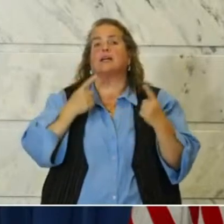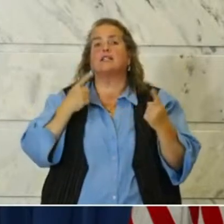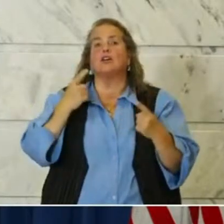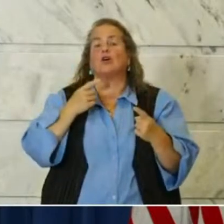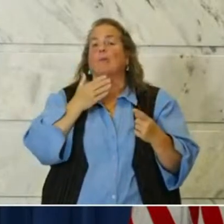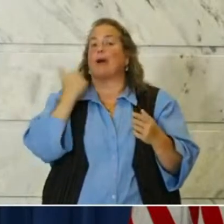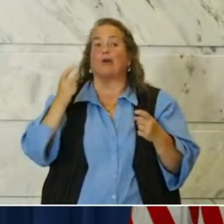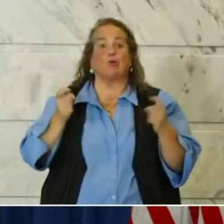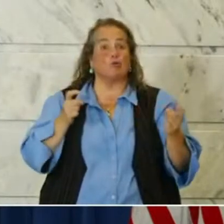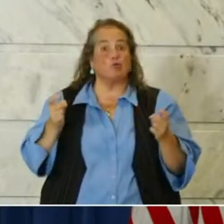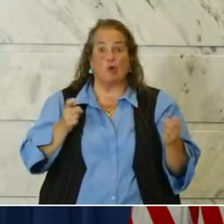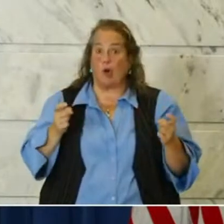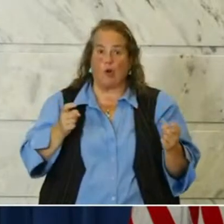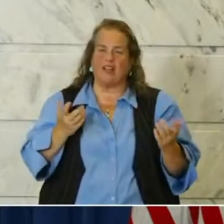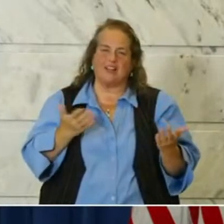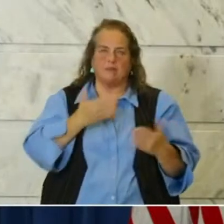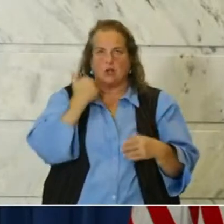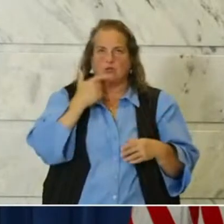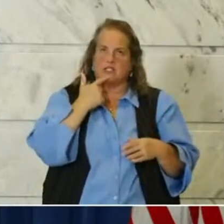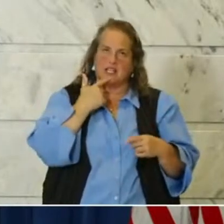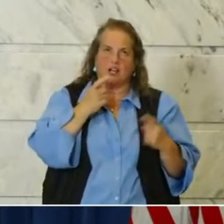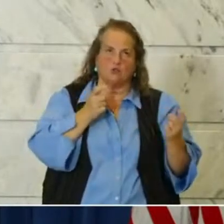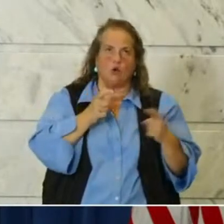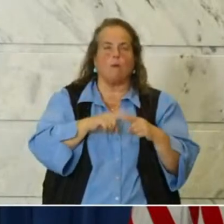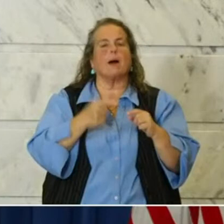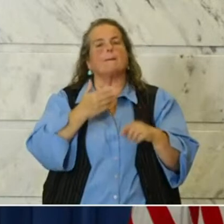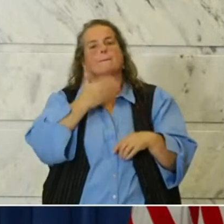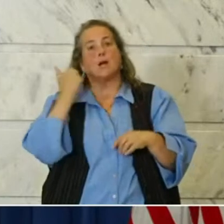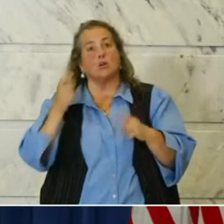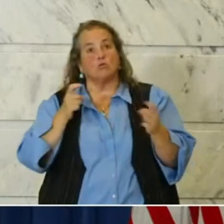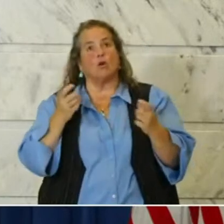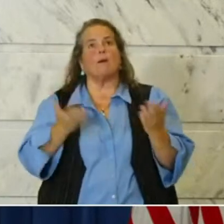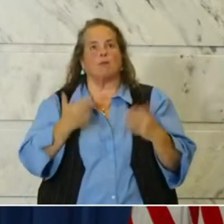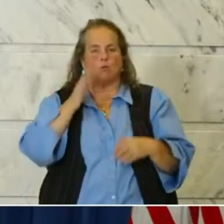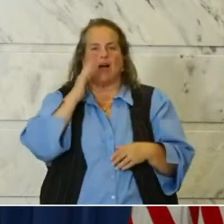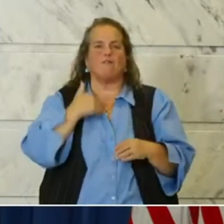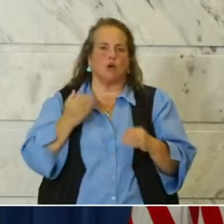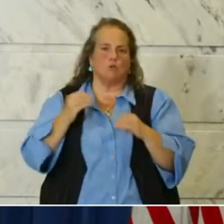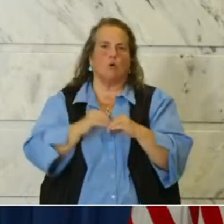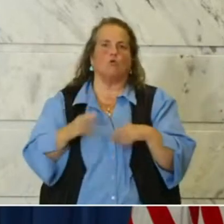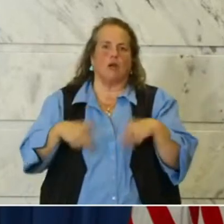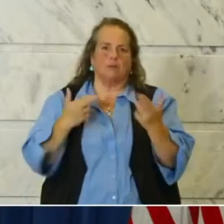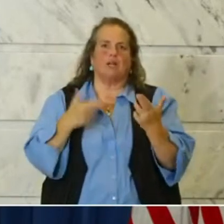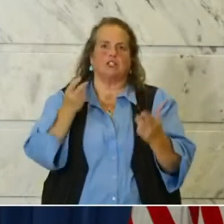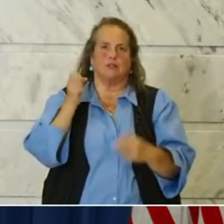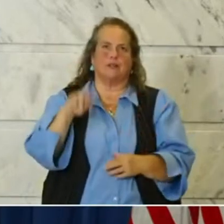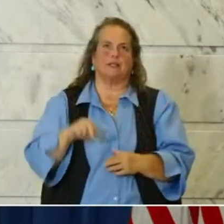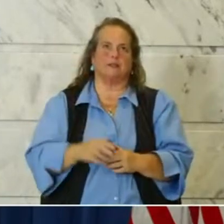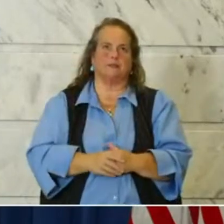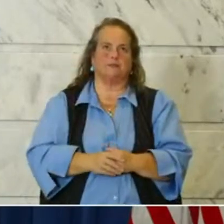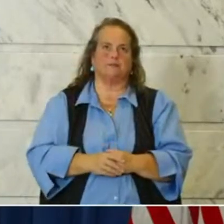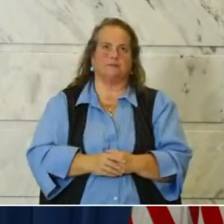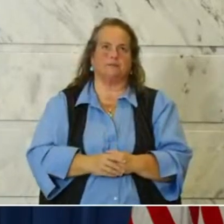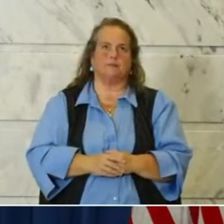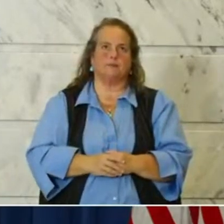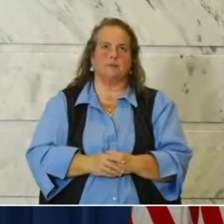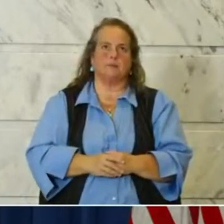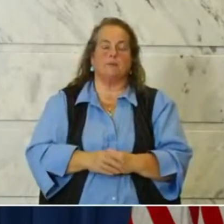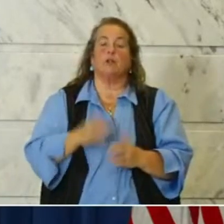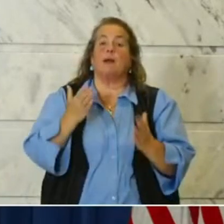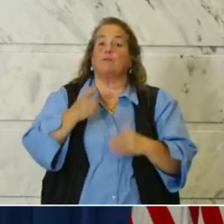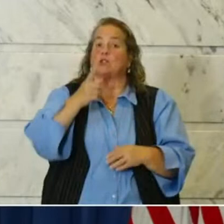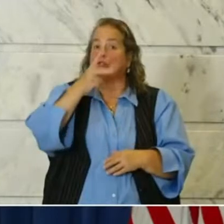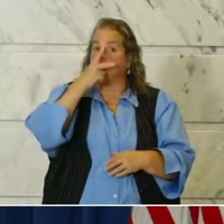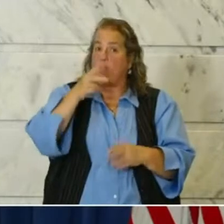better control, it's hard to say control, but better control, then we may have further recommendations there. You may have seen